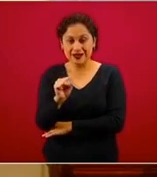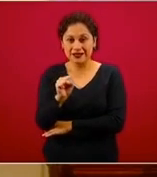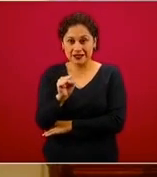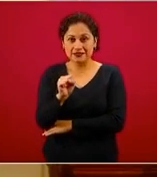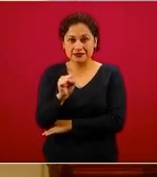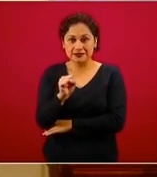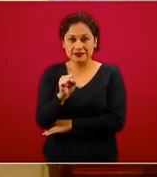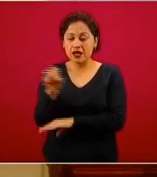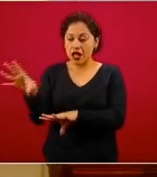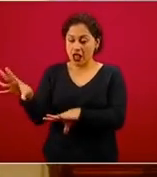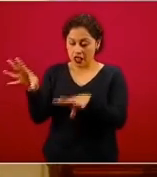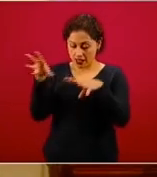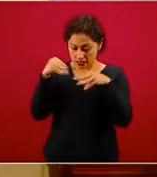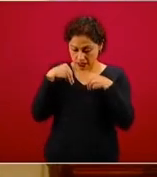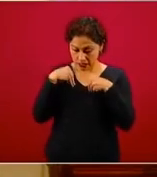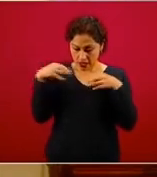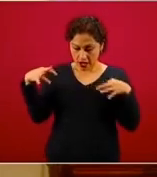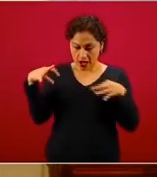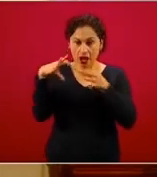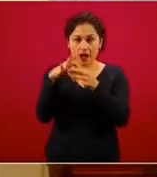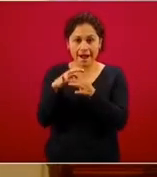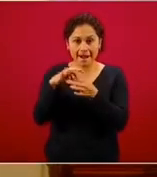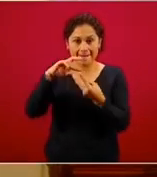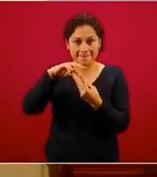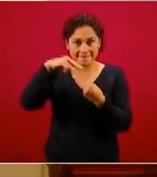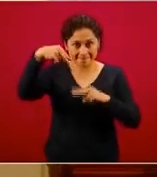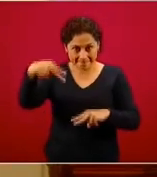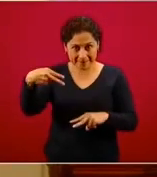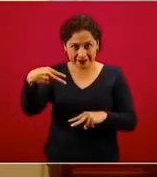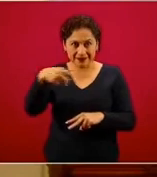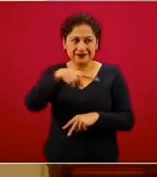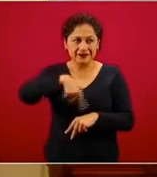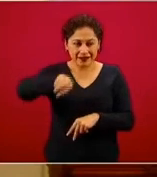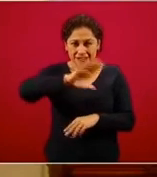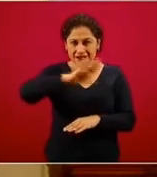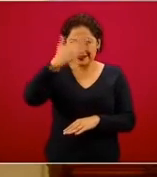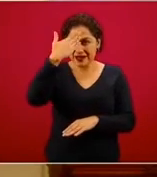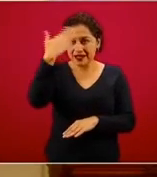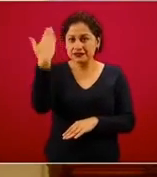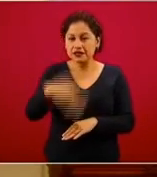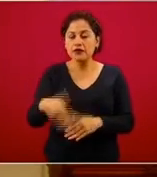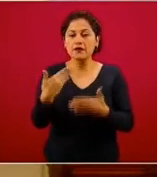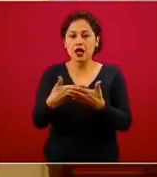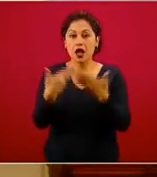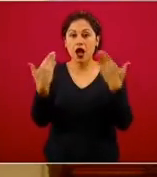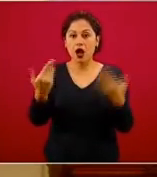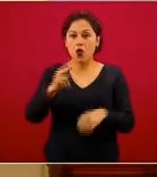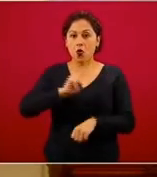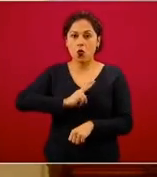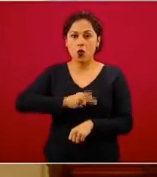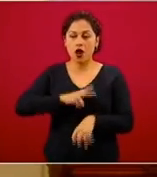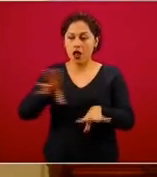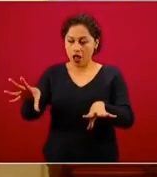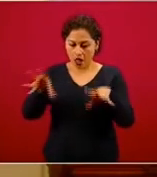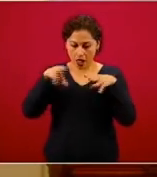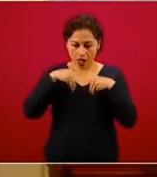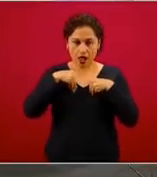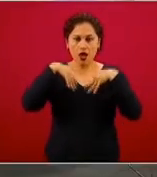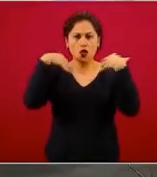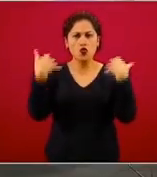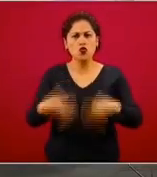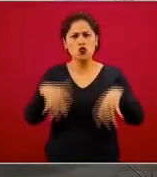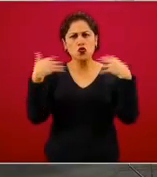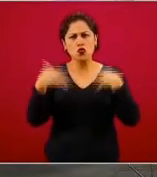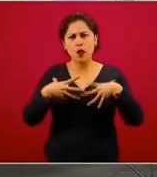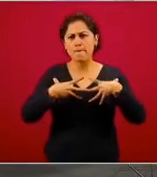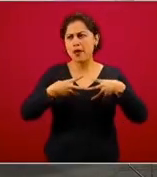this has to un do with virus an con unas alteration características in que todos its sabemos de gran genome, infectividad y and que that curiosamente had nos ha tenido led en this